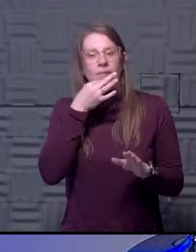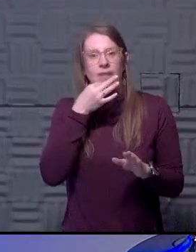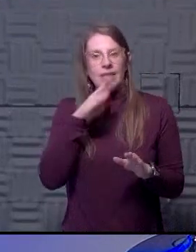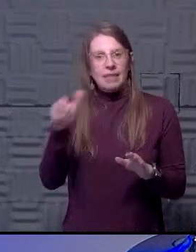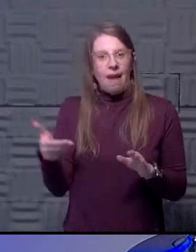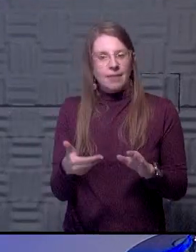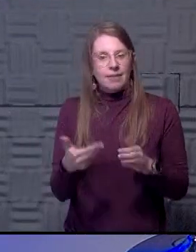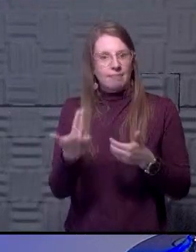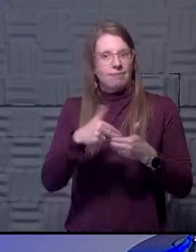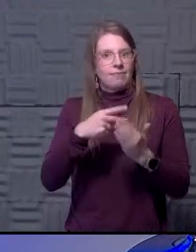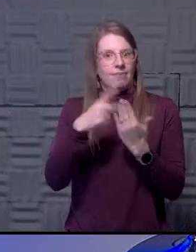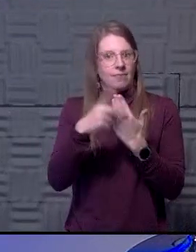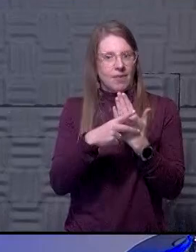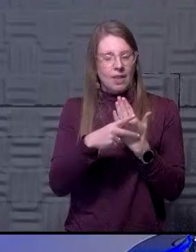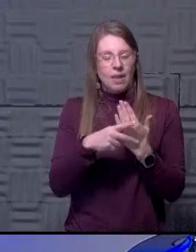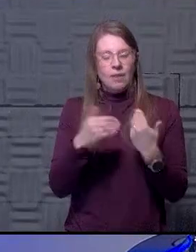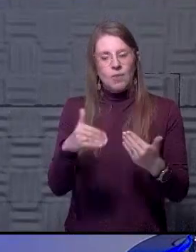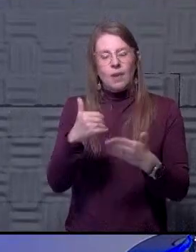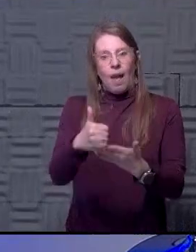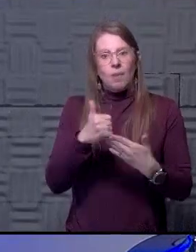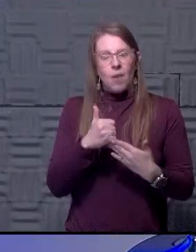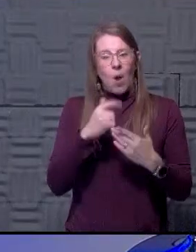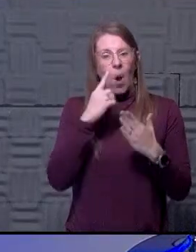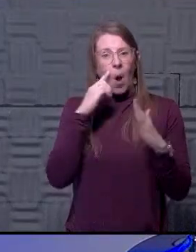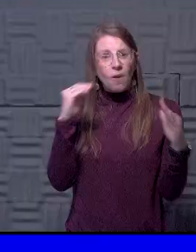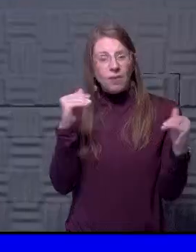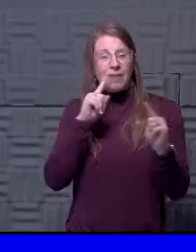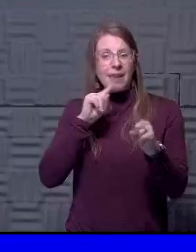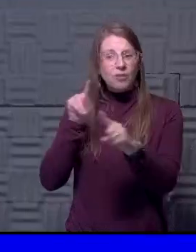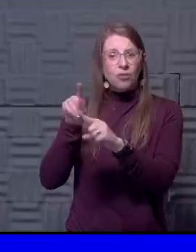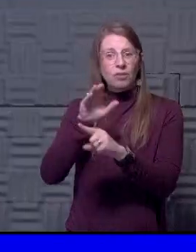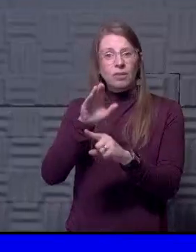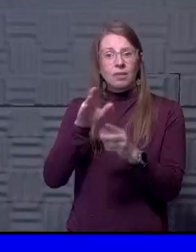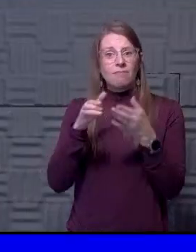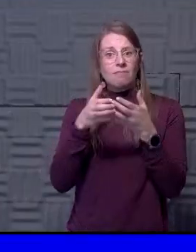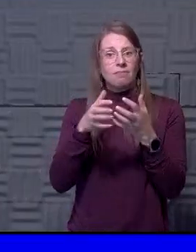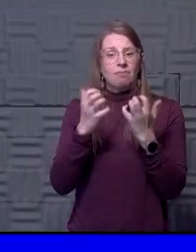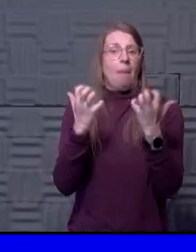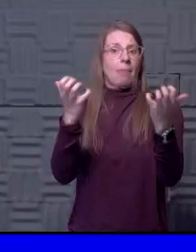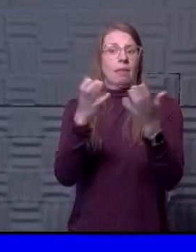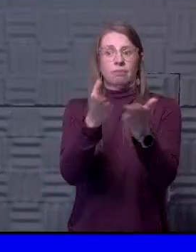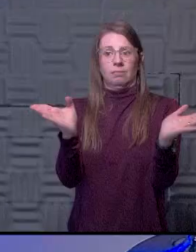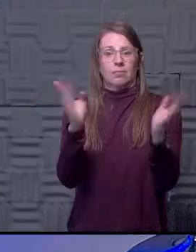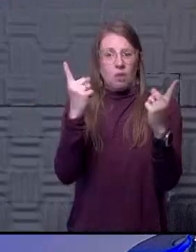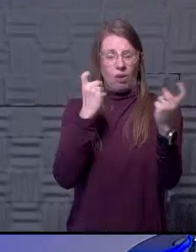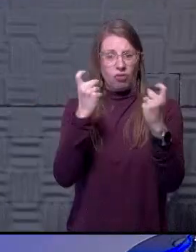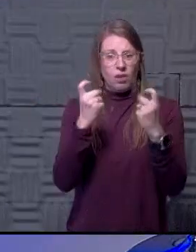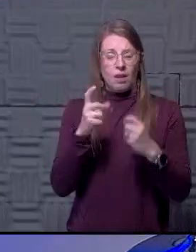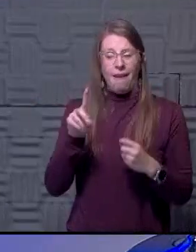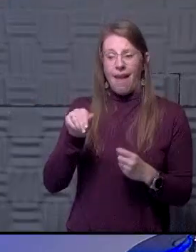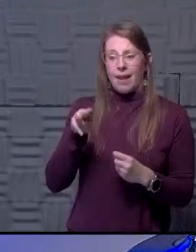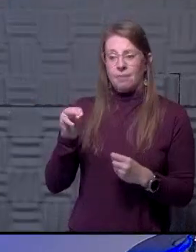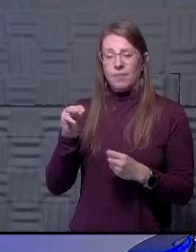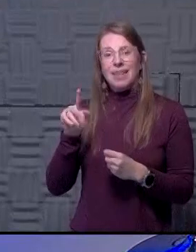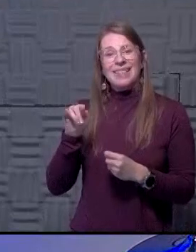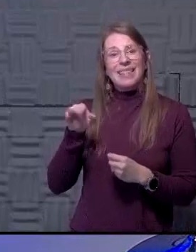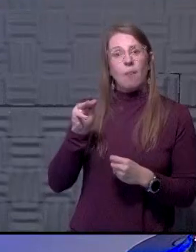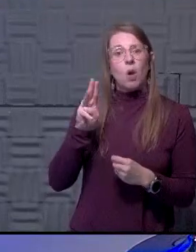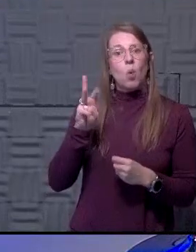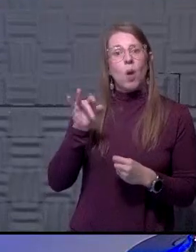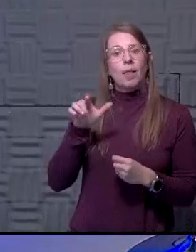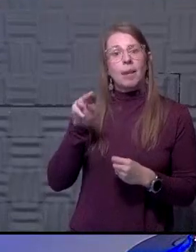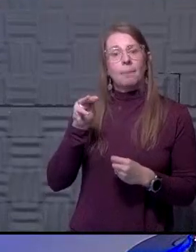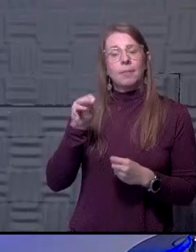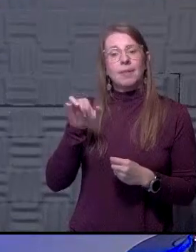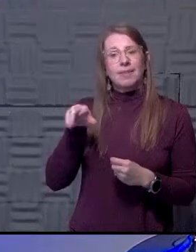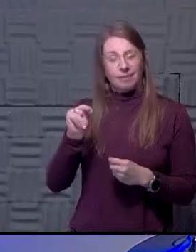were extremely helpful and hopefully answered a lot of the public's questions, and especially thank you to Adam. You know, Dr. Williamson, Tim Williamson was leading our vaccine